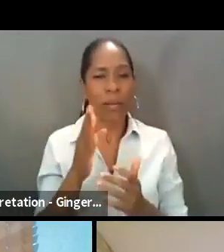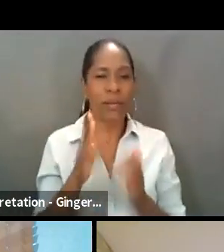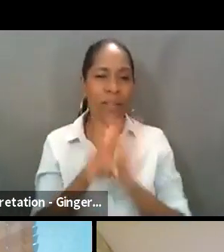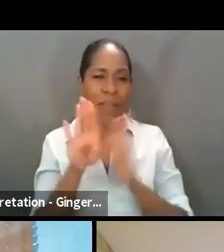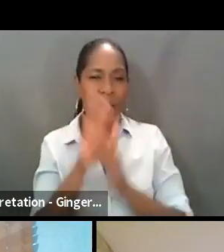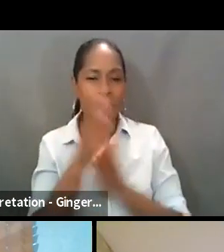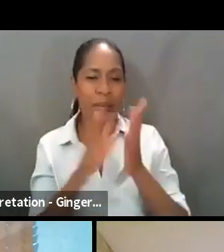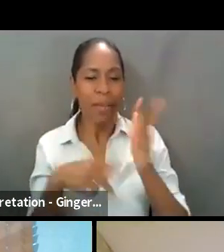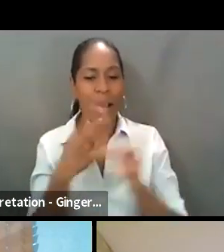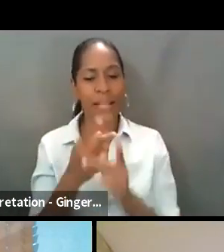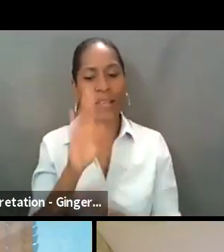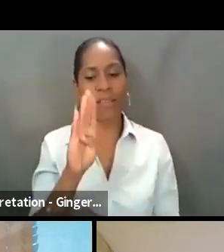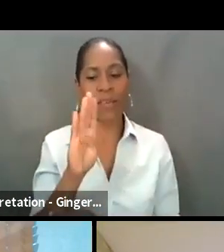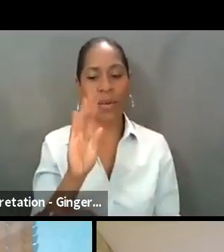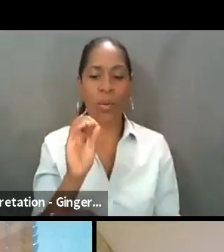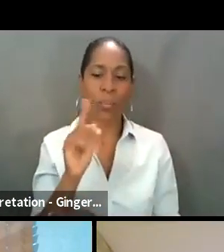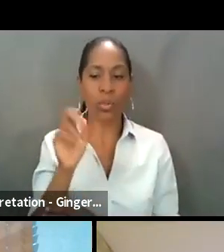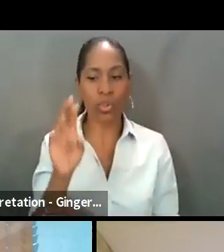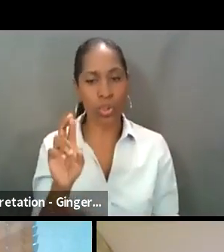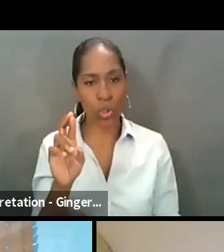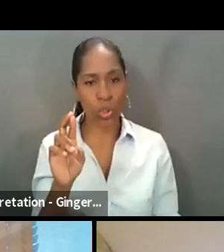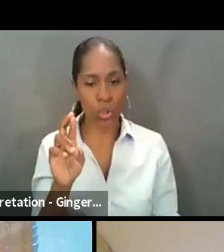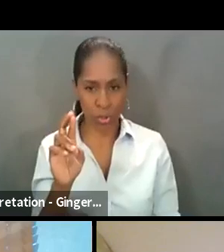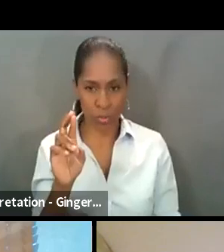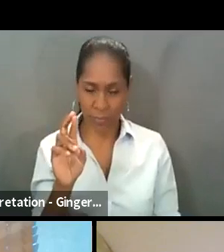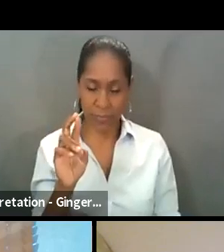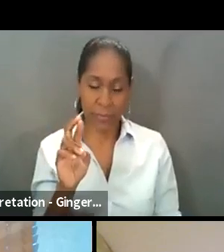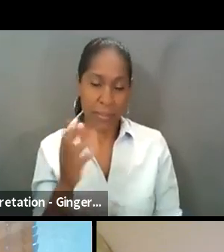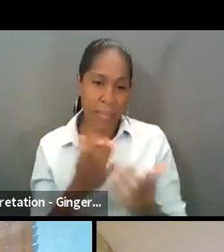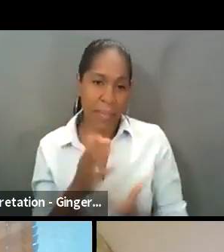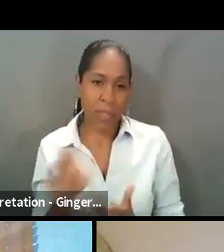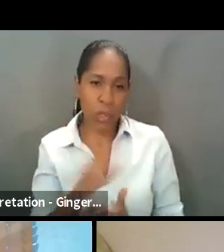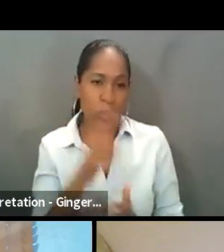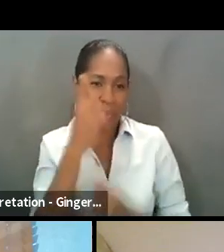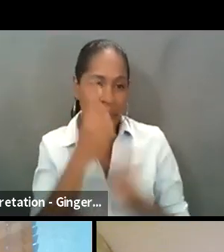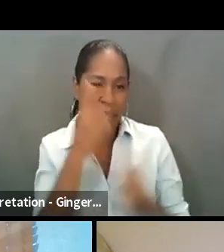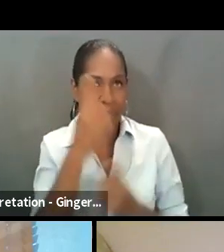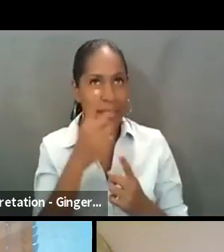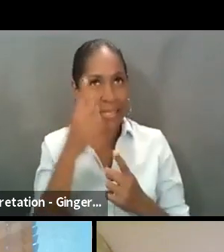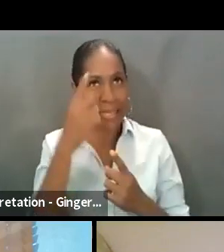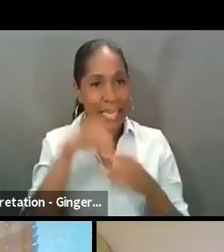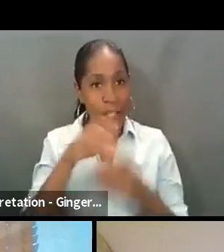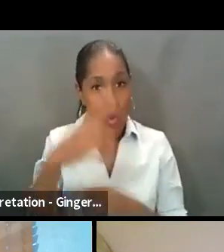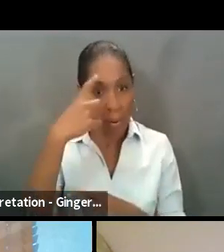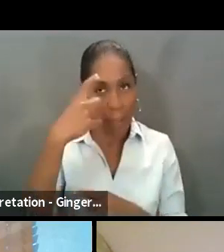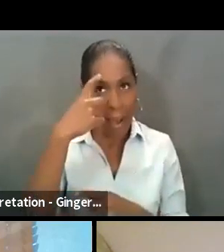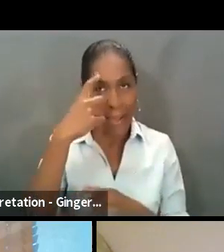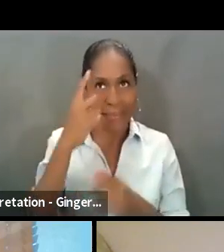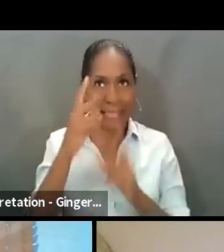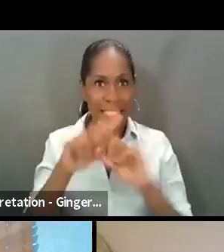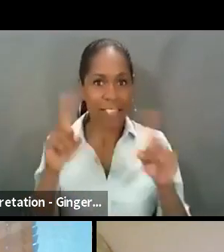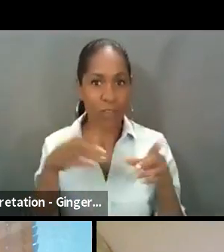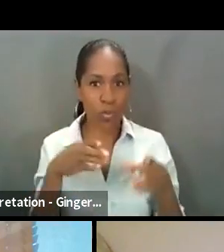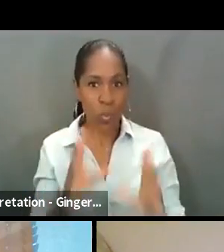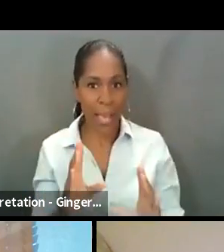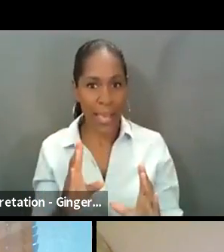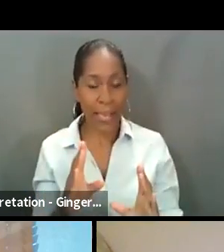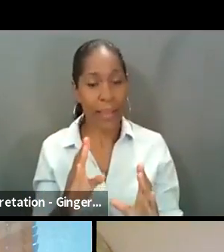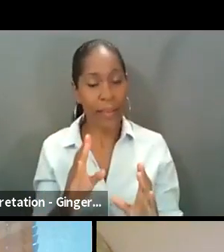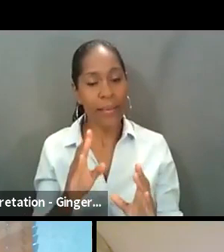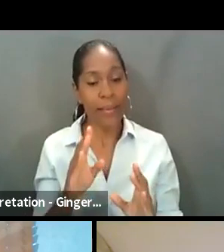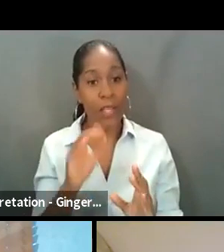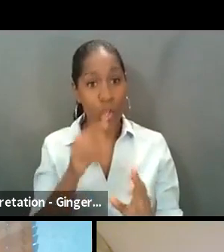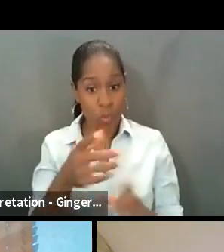in your mind it helps to think of it in a different way, you might even want to consider getting the vaccine as almost like your booster